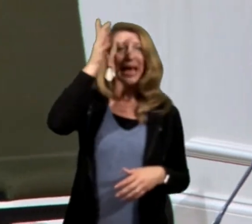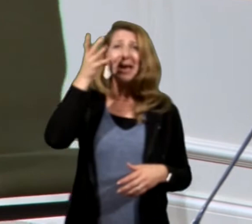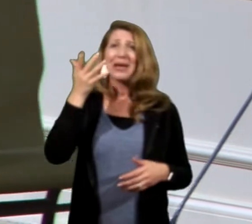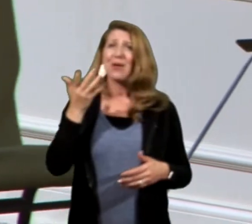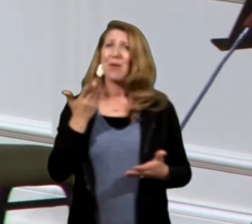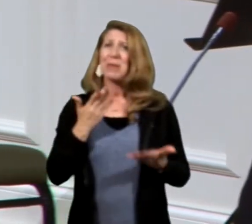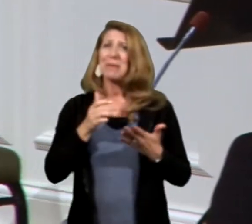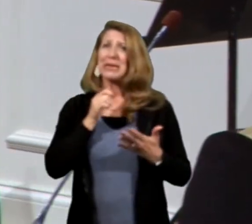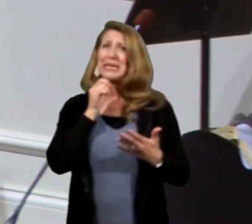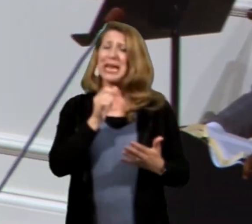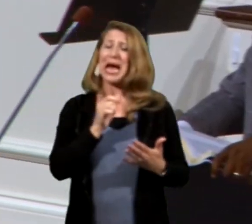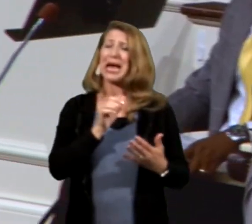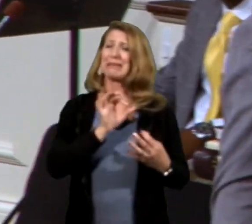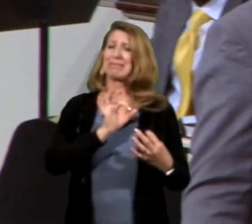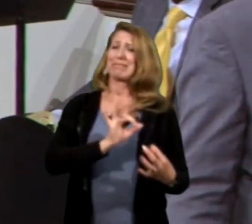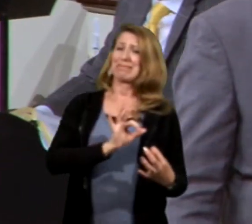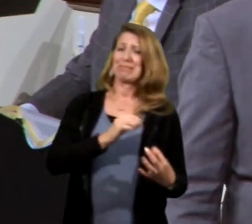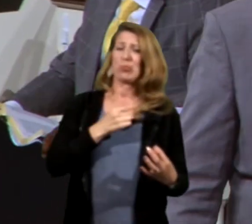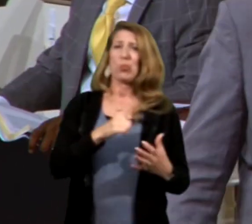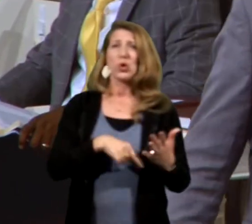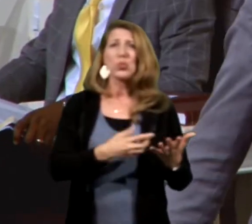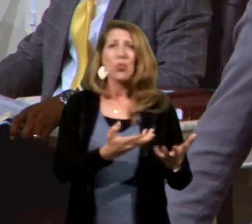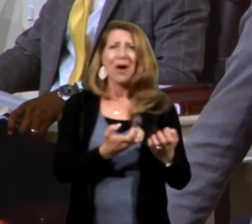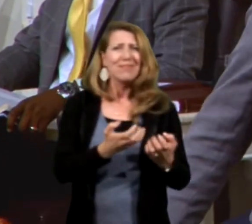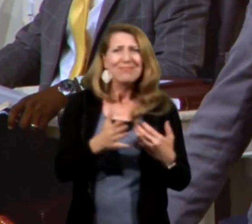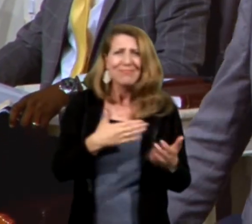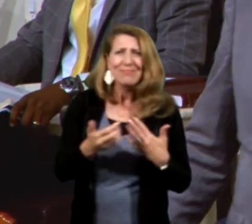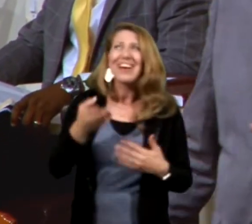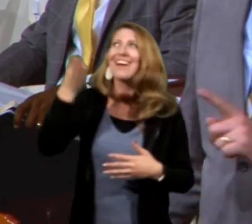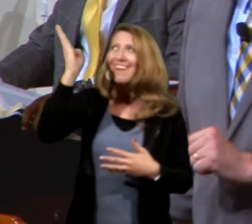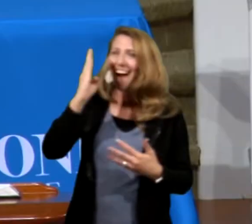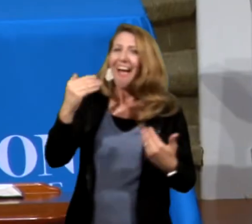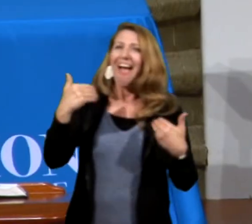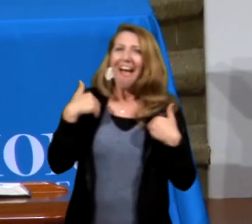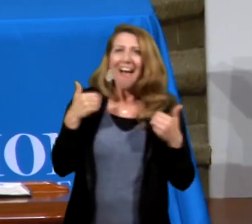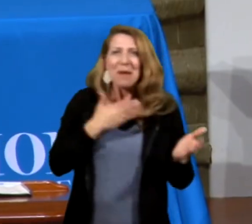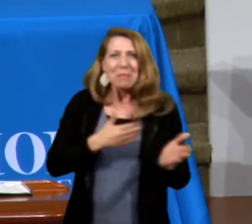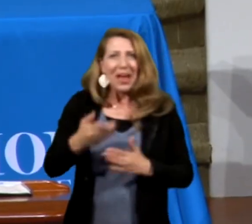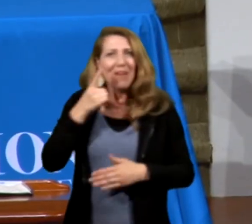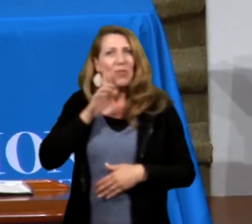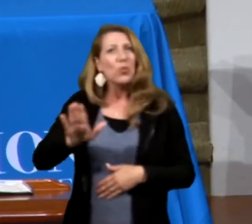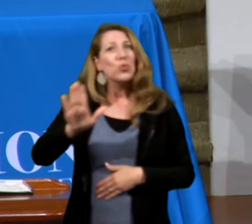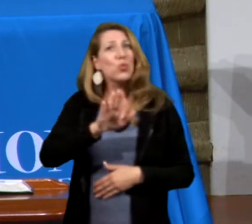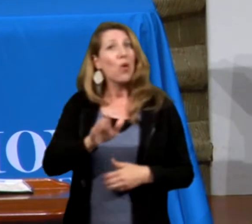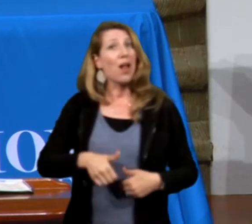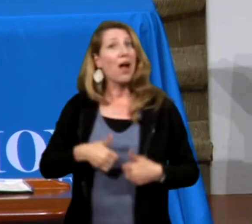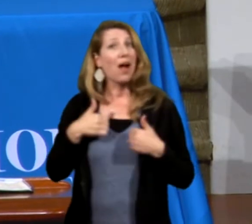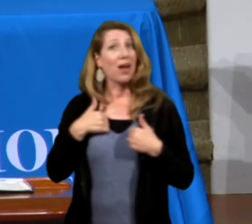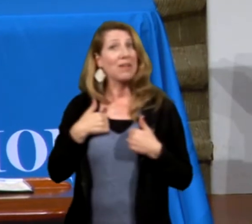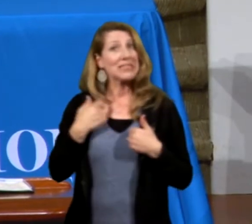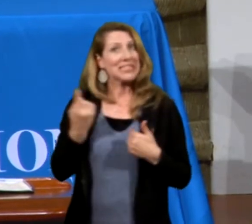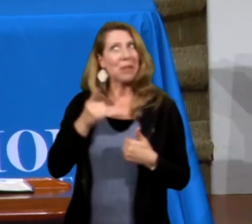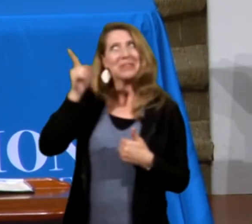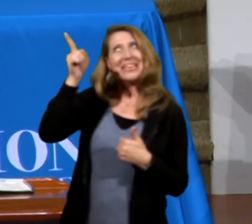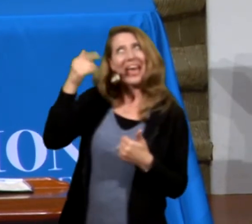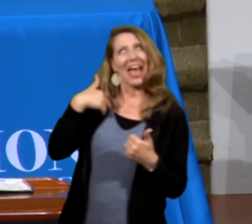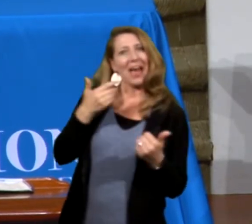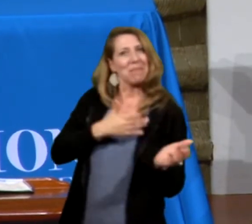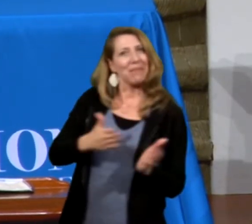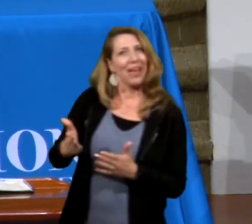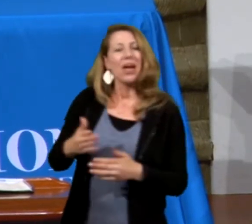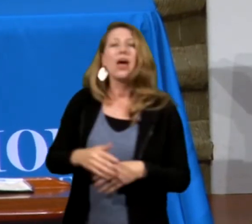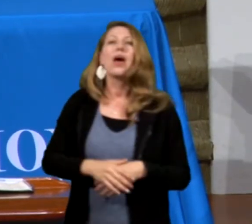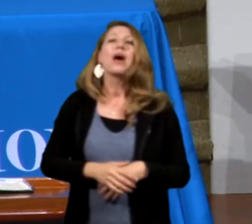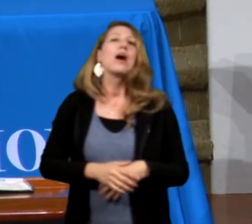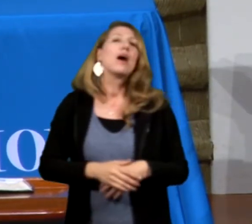aren't exactly the way you'd like them to be. God has a purpose for your life, and there is something He wants you to do. Now, it may not